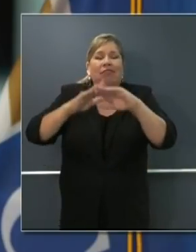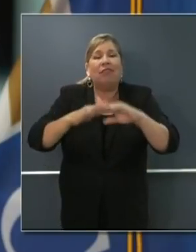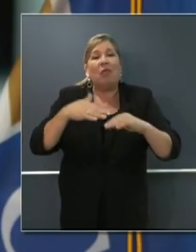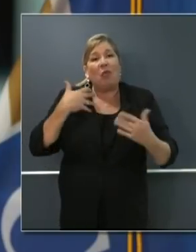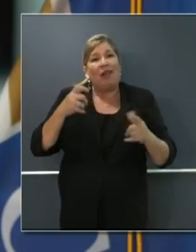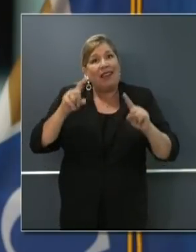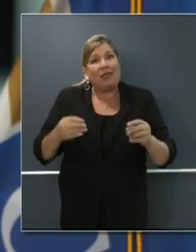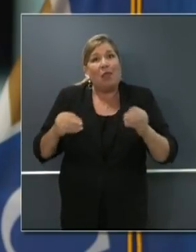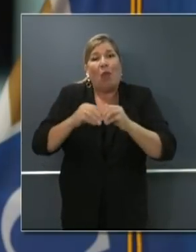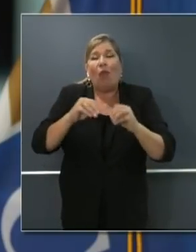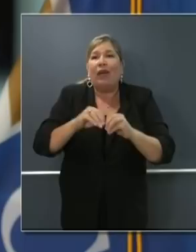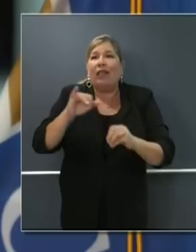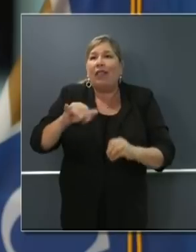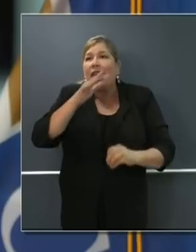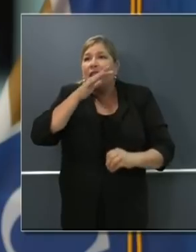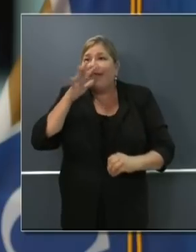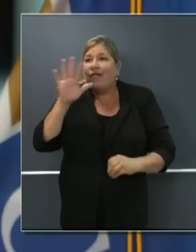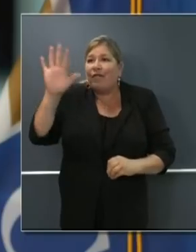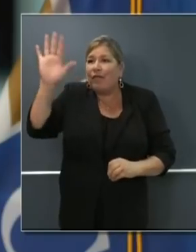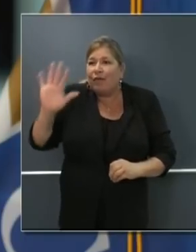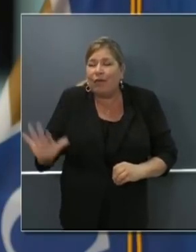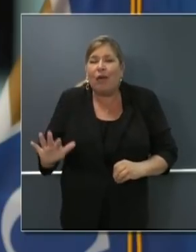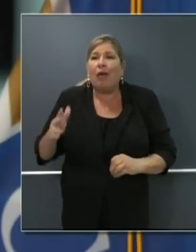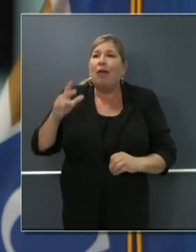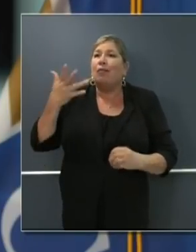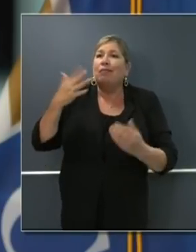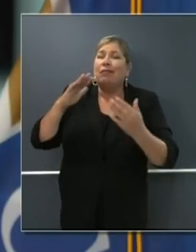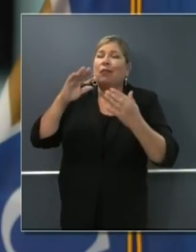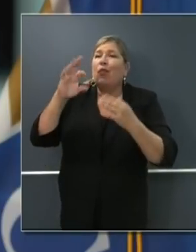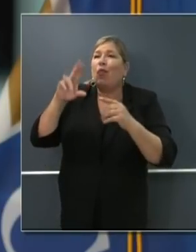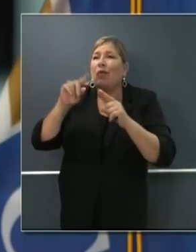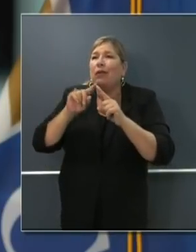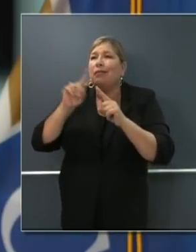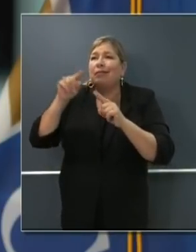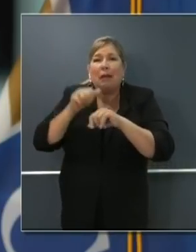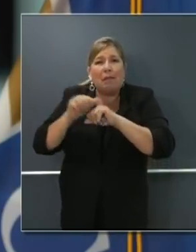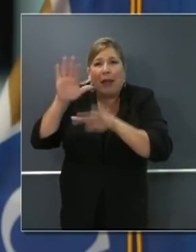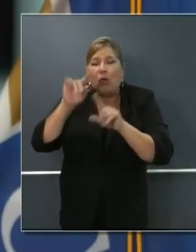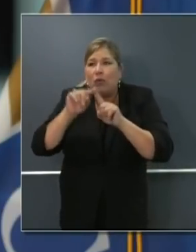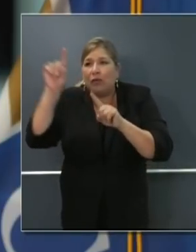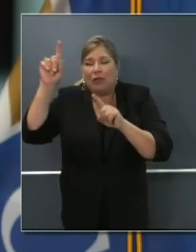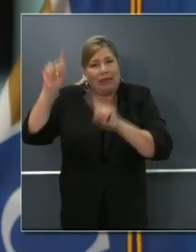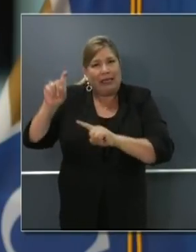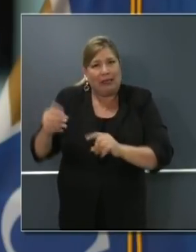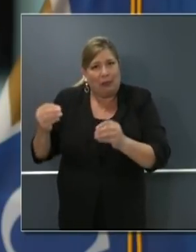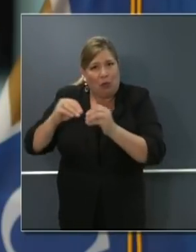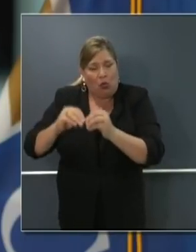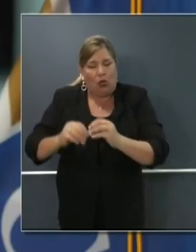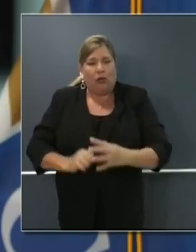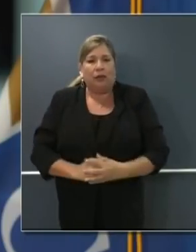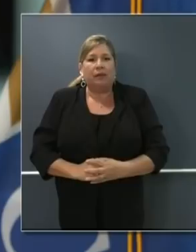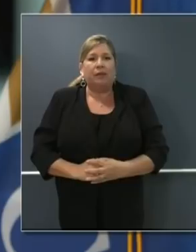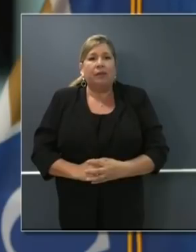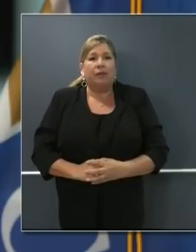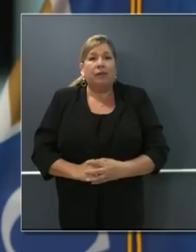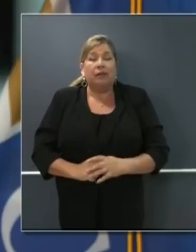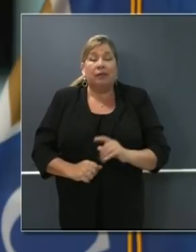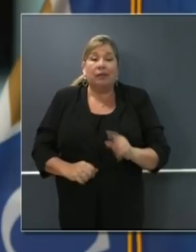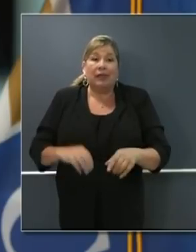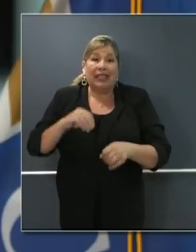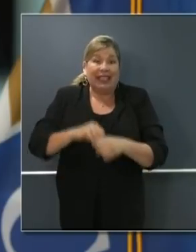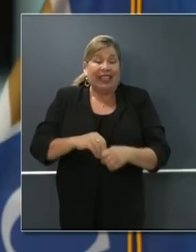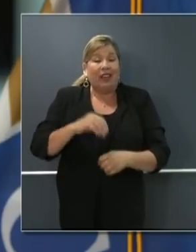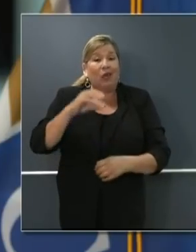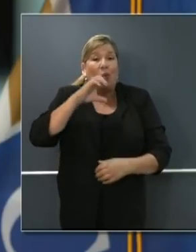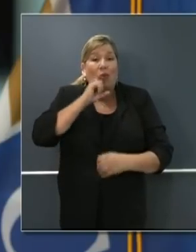California. But still so many people, even in a county like Orange County, which is one of the highest rates of total number of positives,